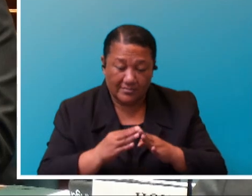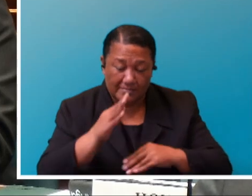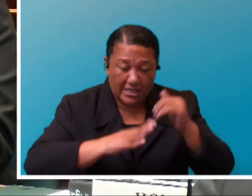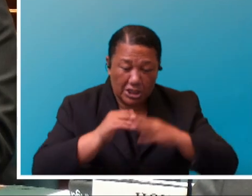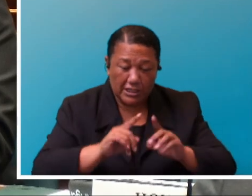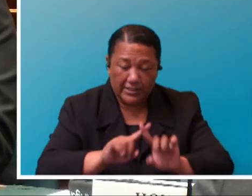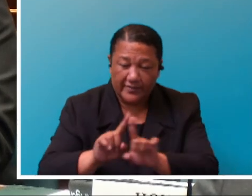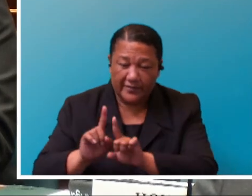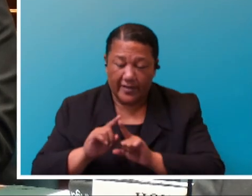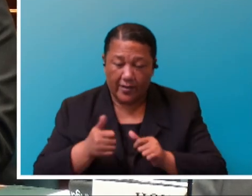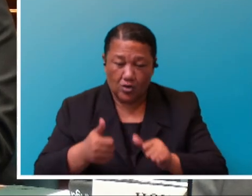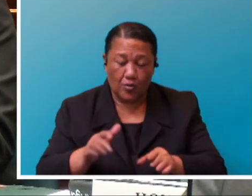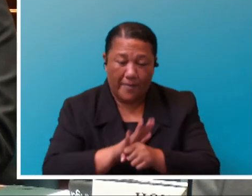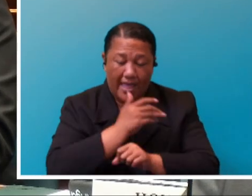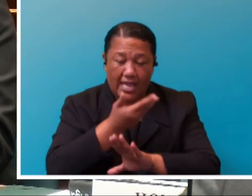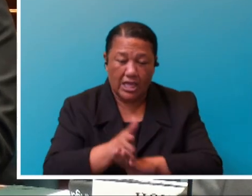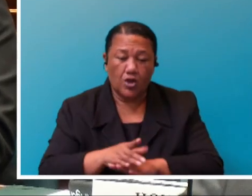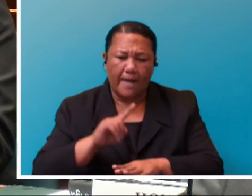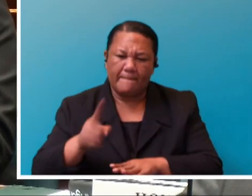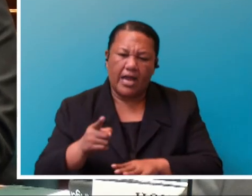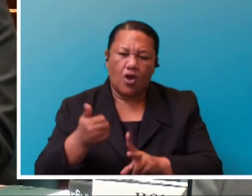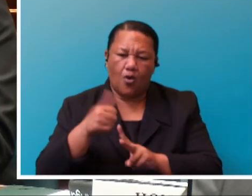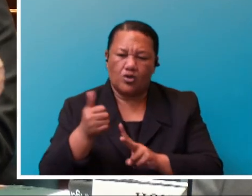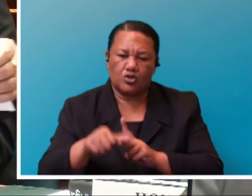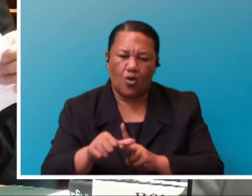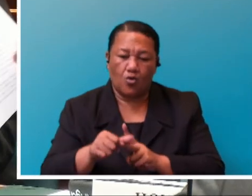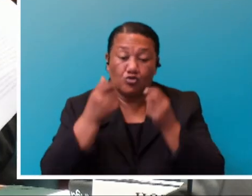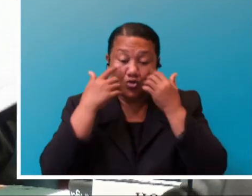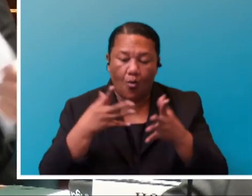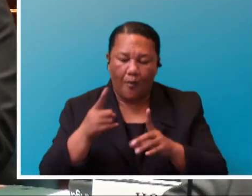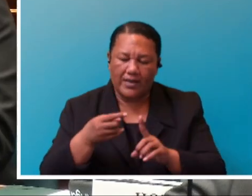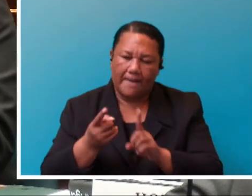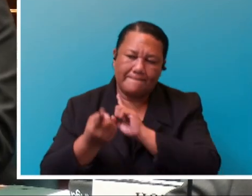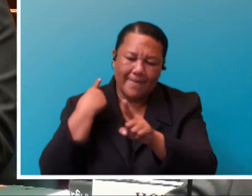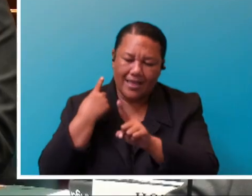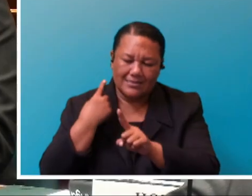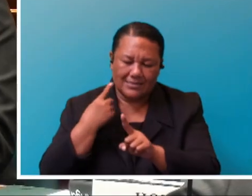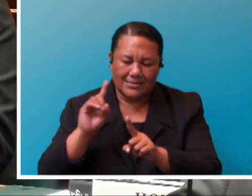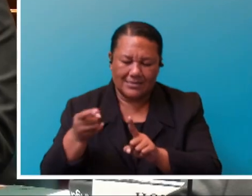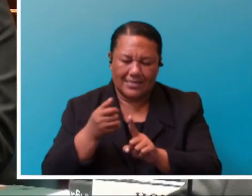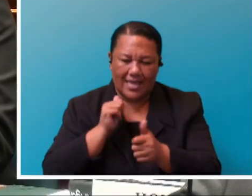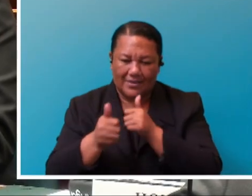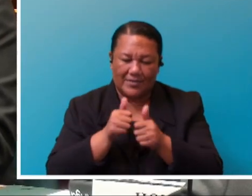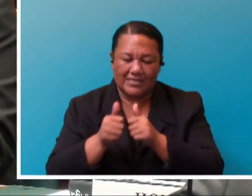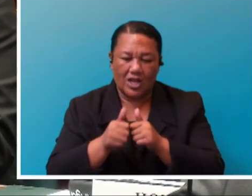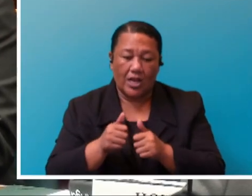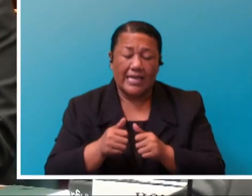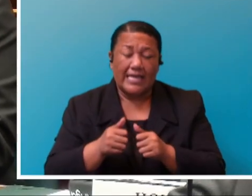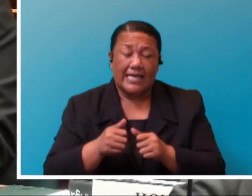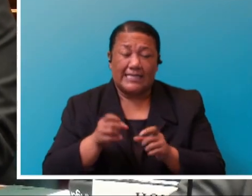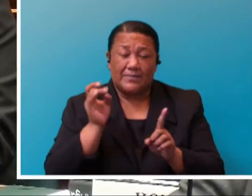misguided priorities of the past administration, especially luring FSC to invest in